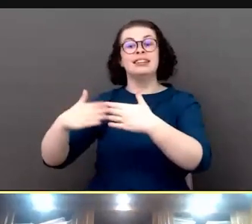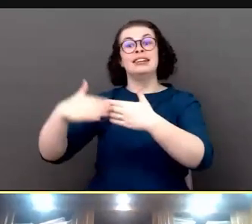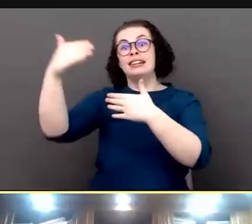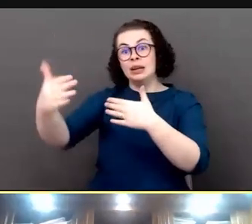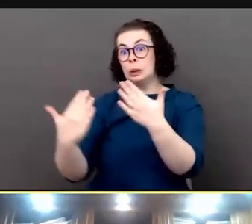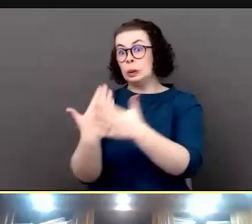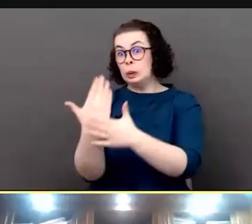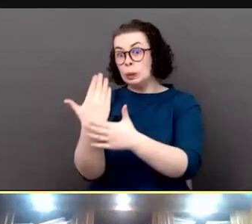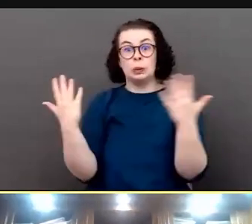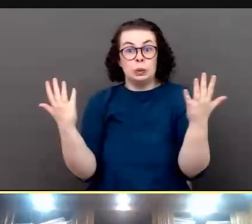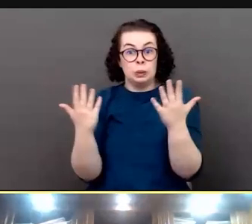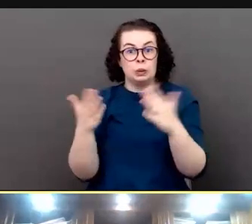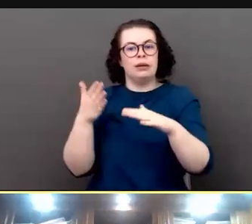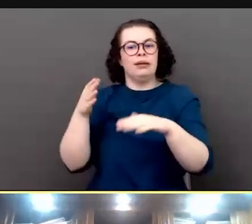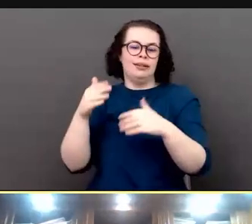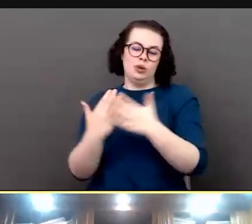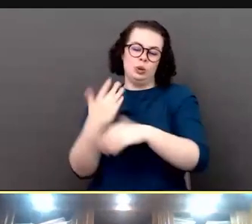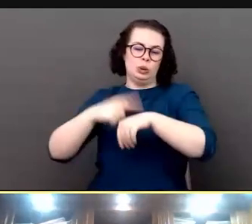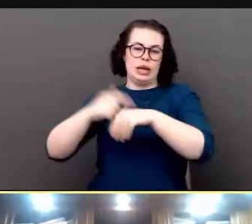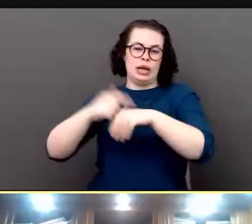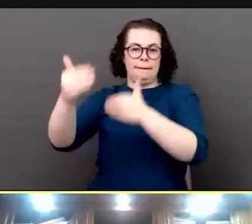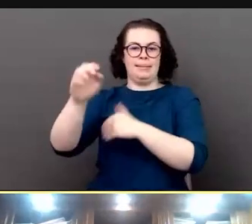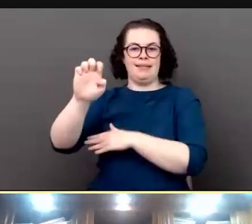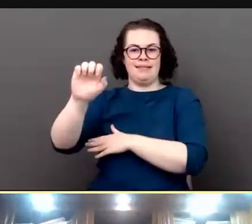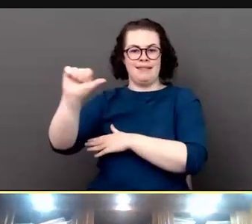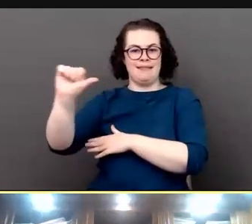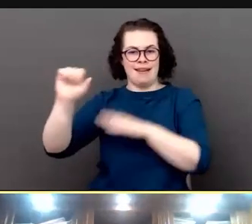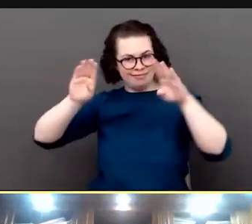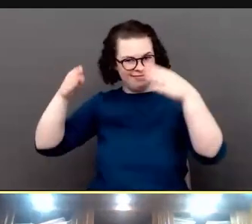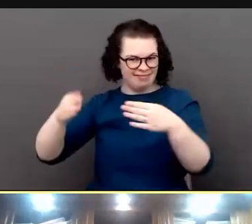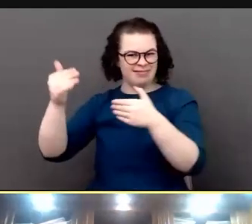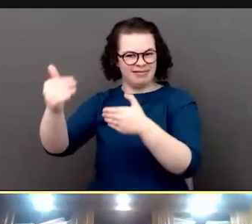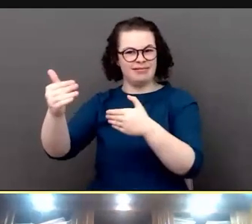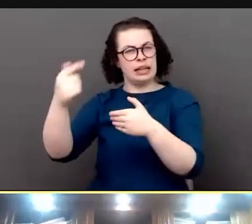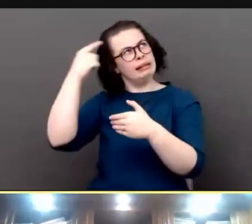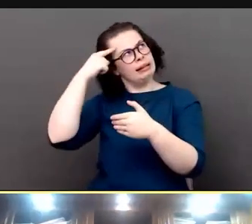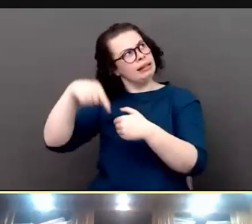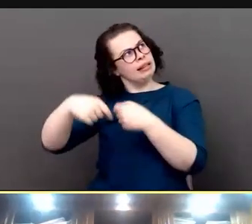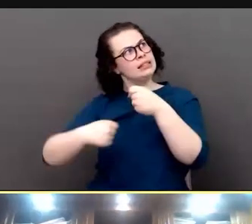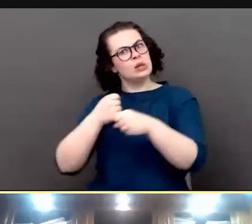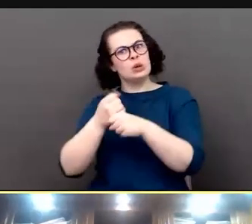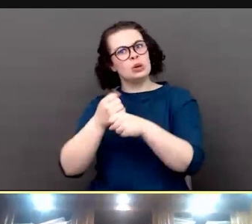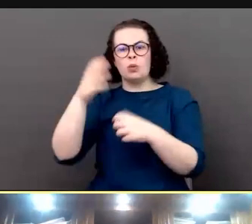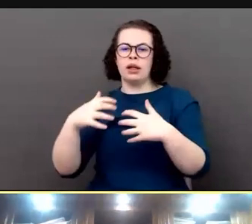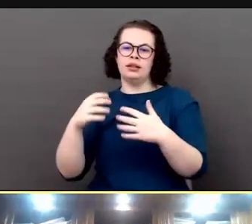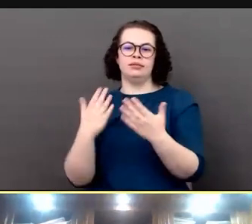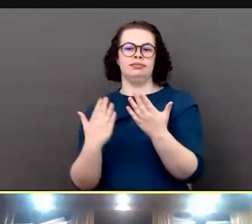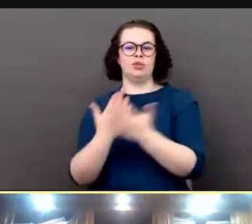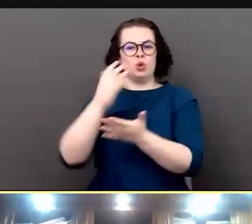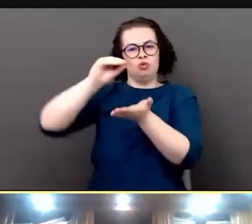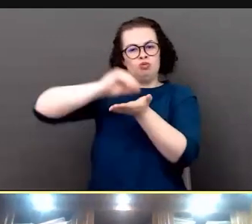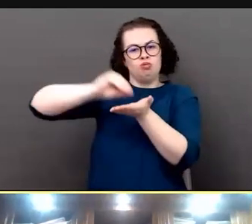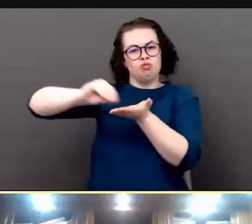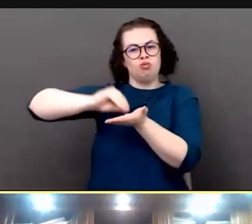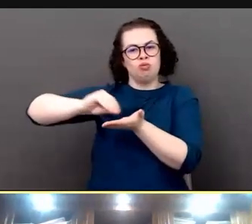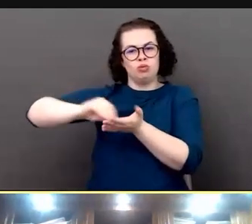Accessibility Act. And soon, by June this year, we will have a draft that will be